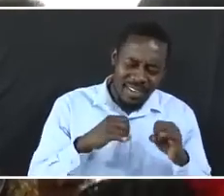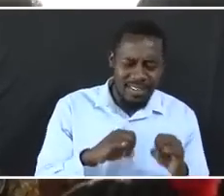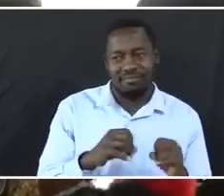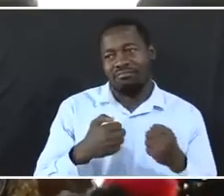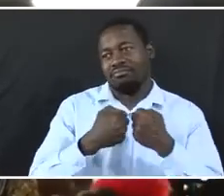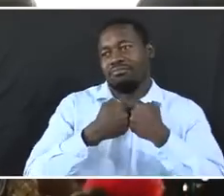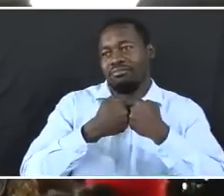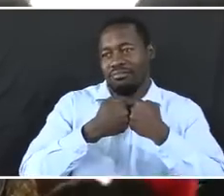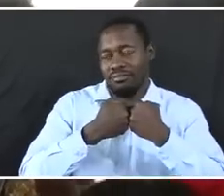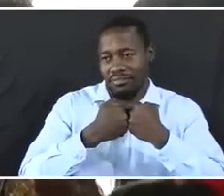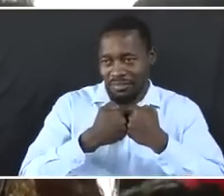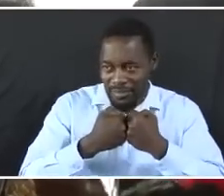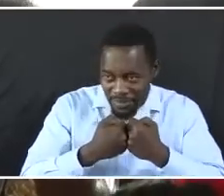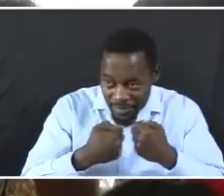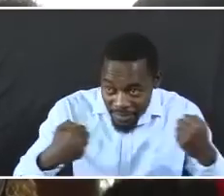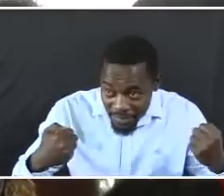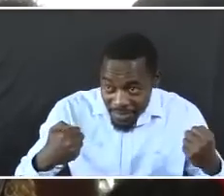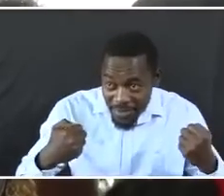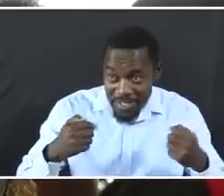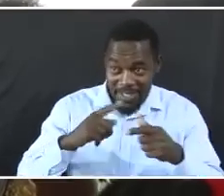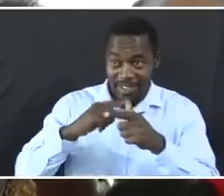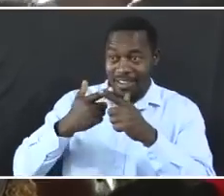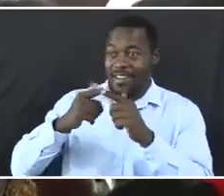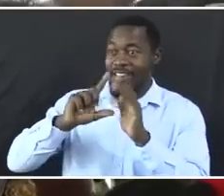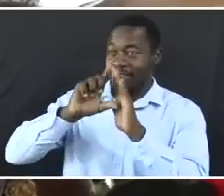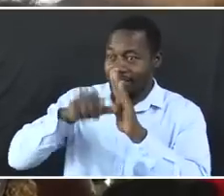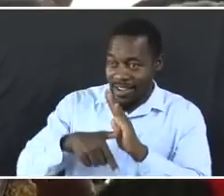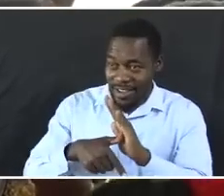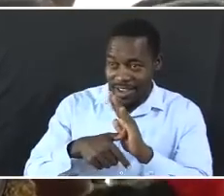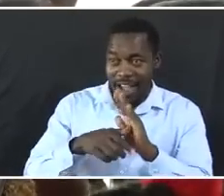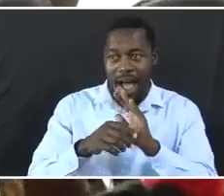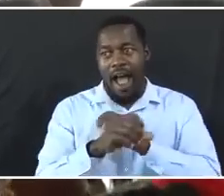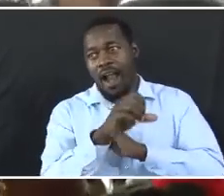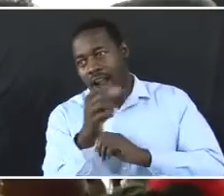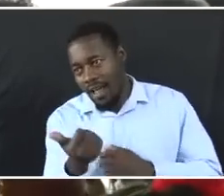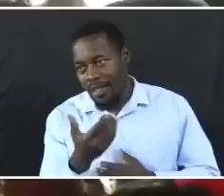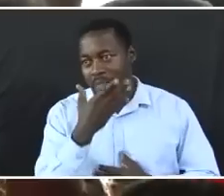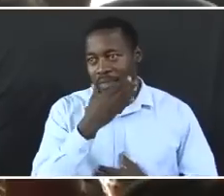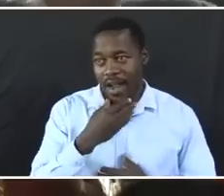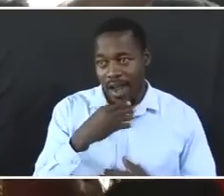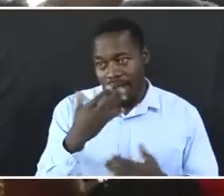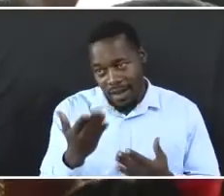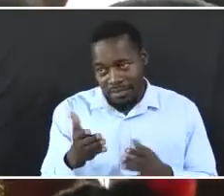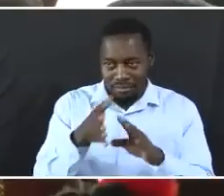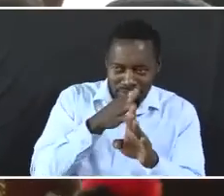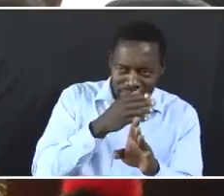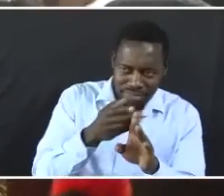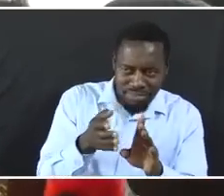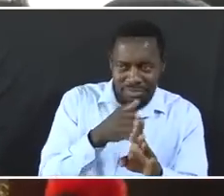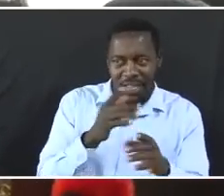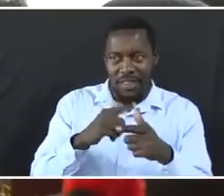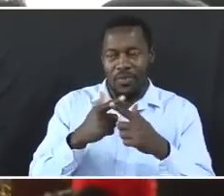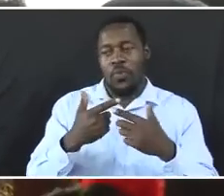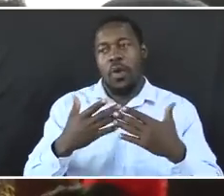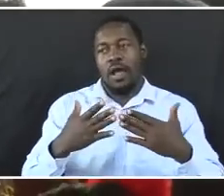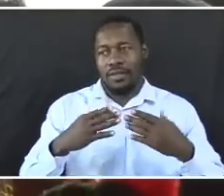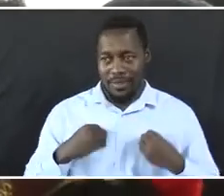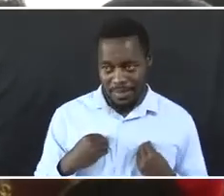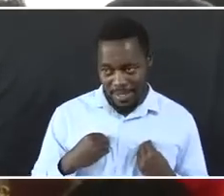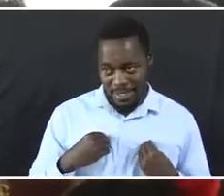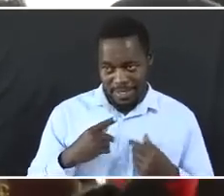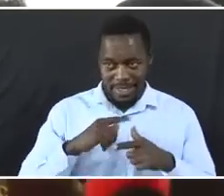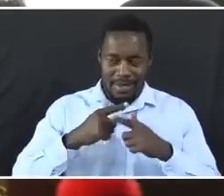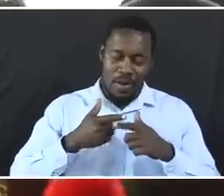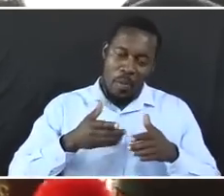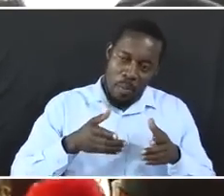find a spouse later on. Now you get married, and you bear children. And